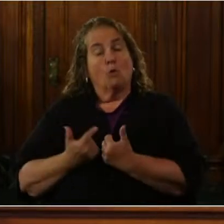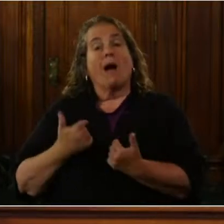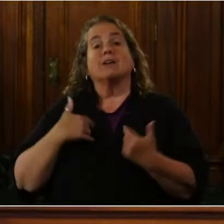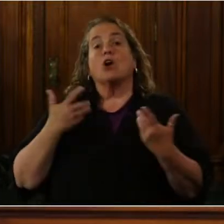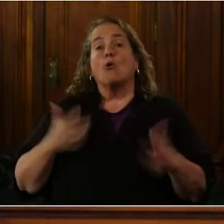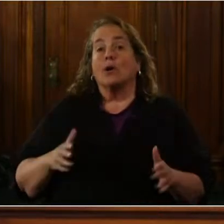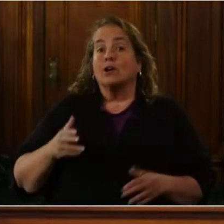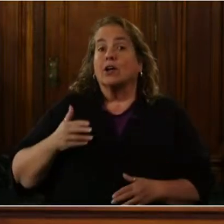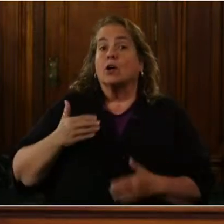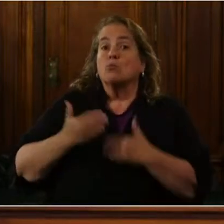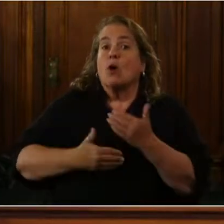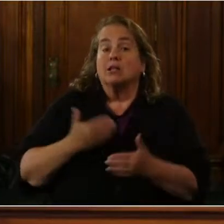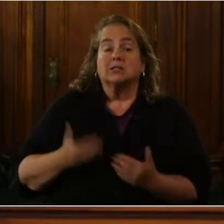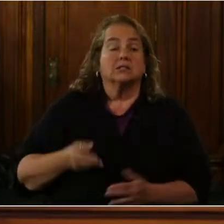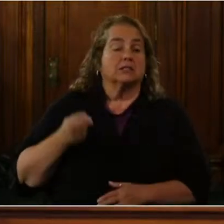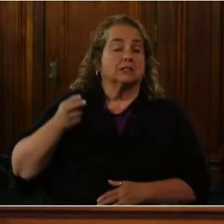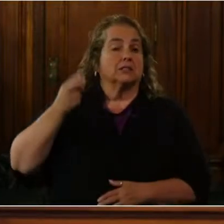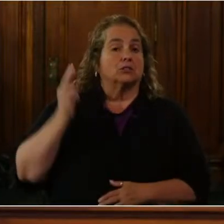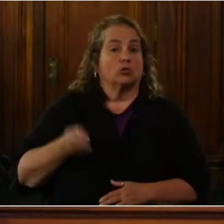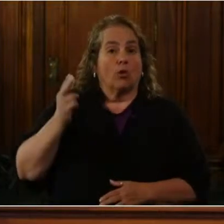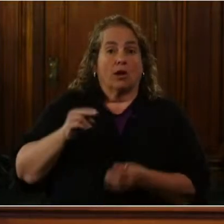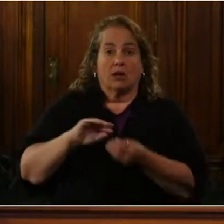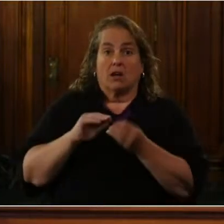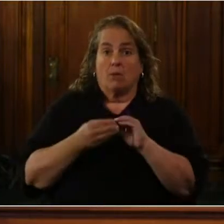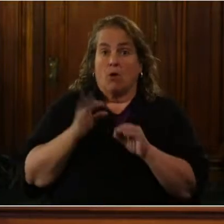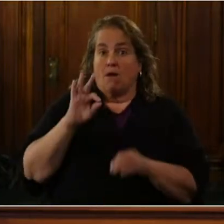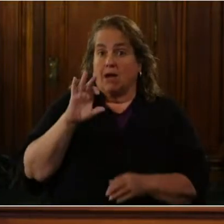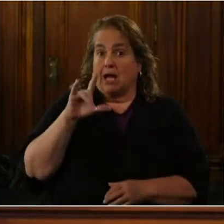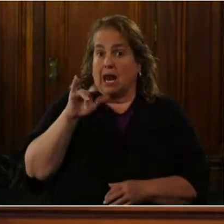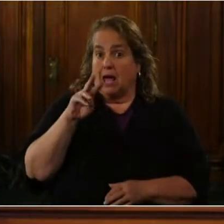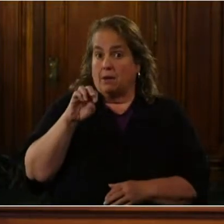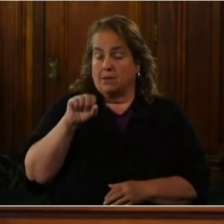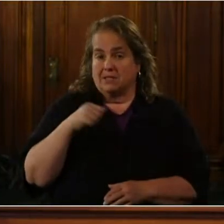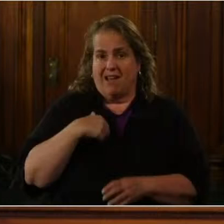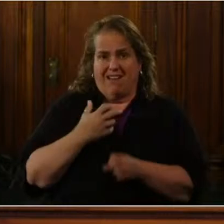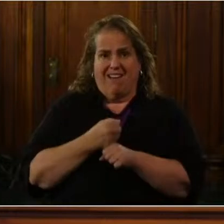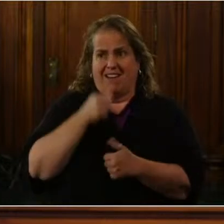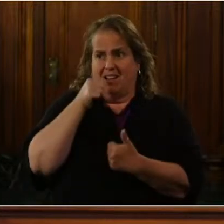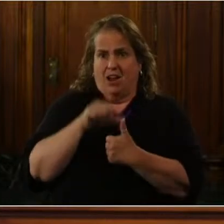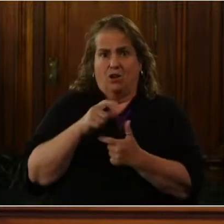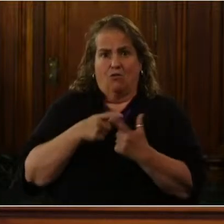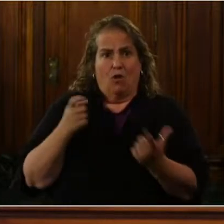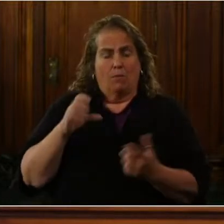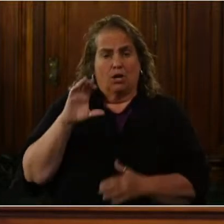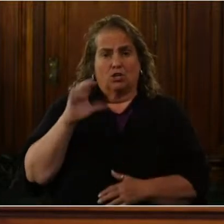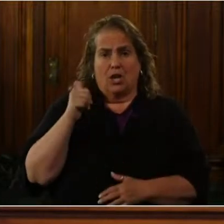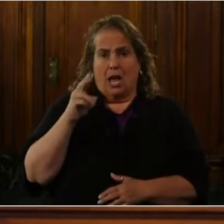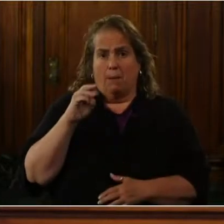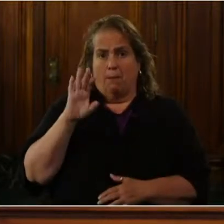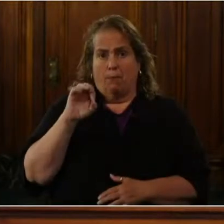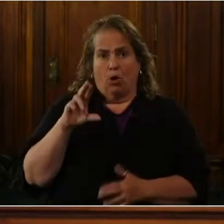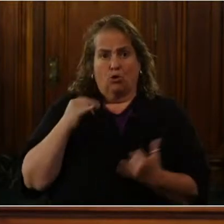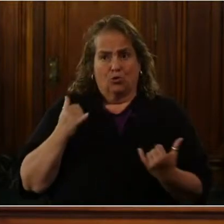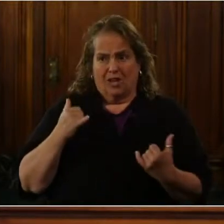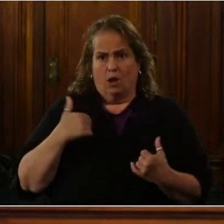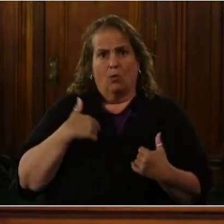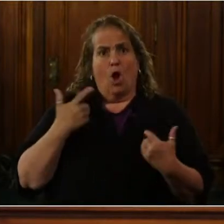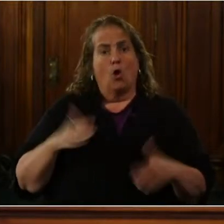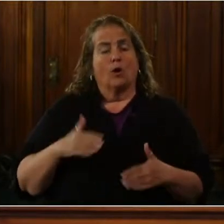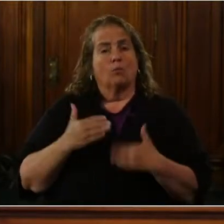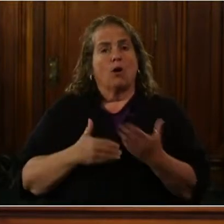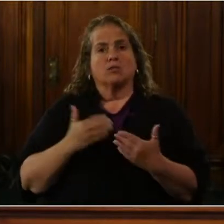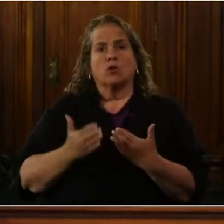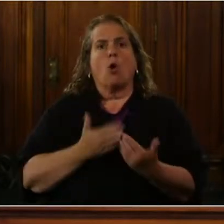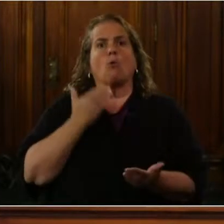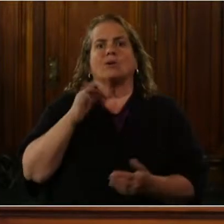historic amount of claims. I actually got a letter from the chamber today on that I believe we've processed almost 90%